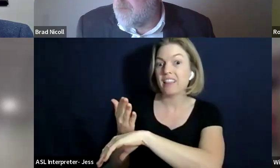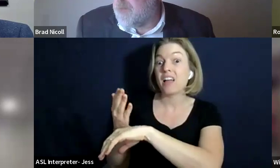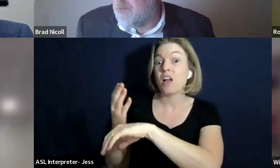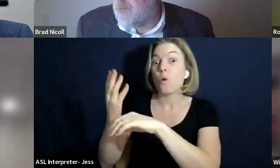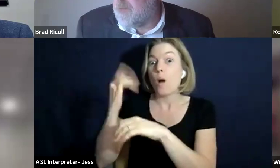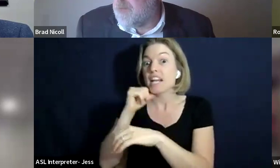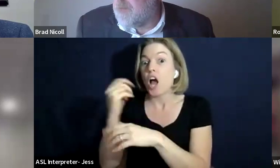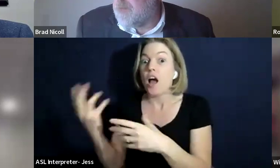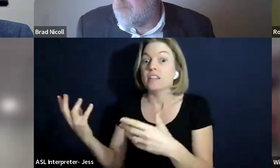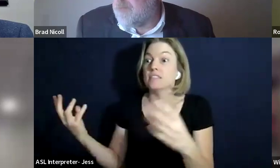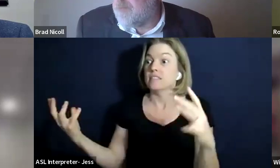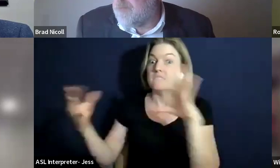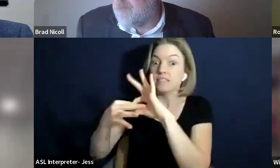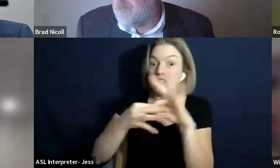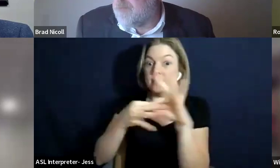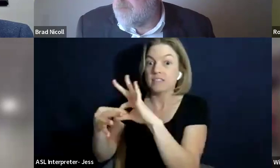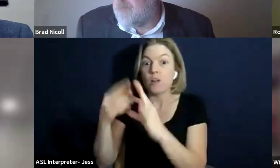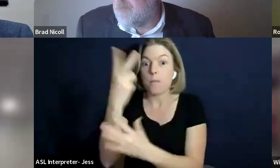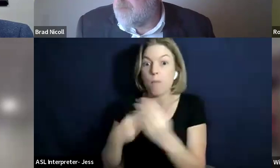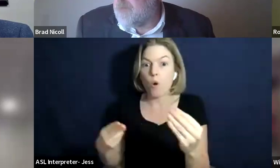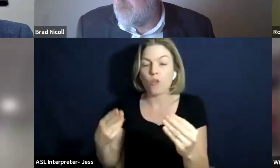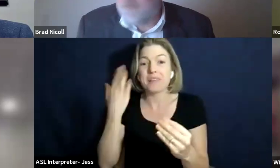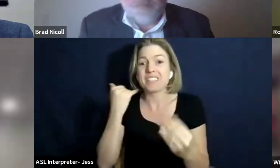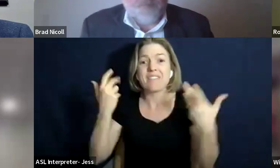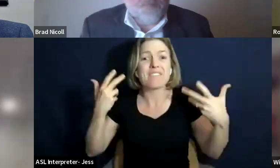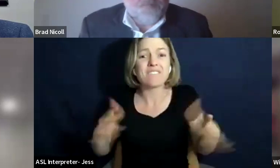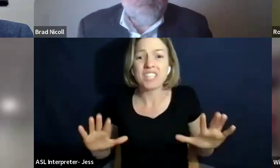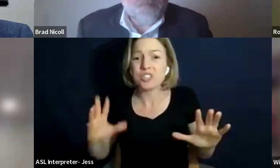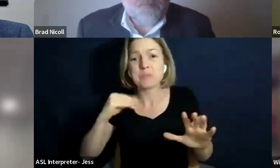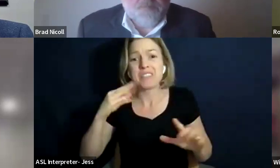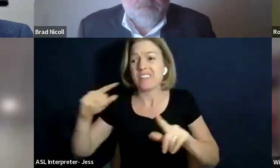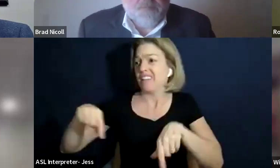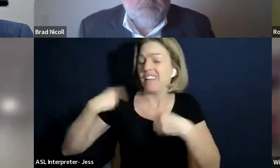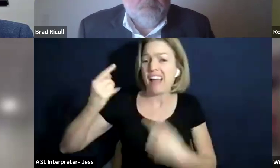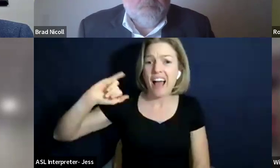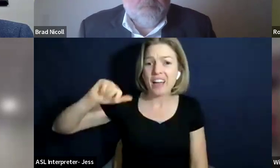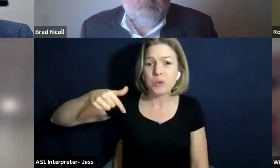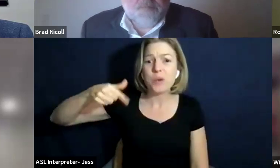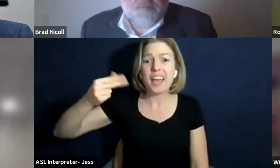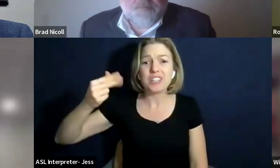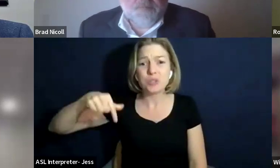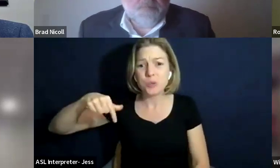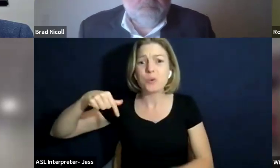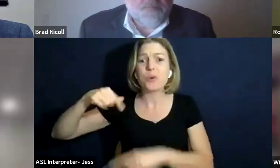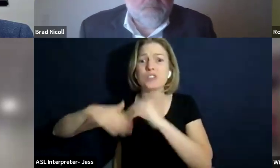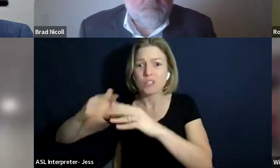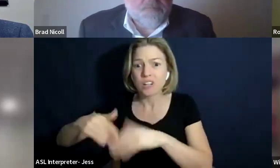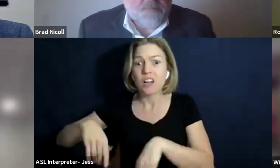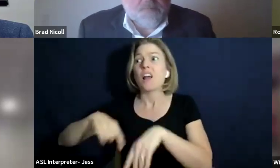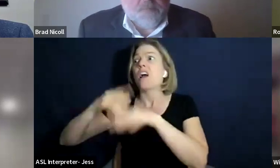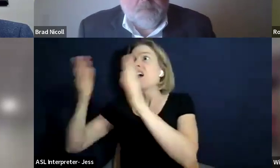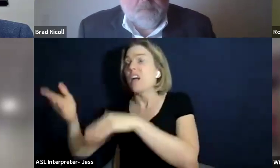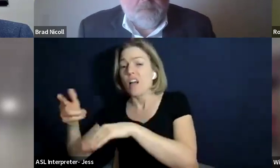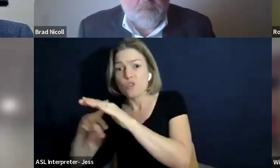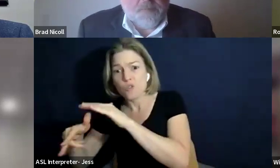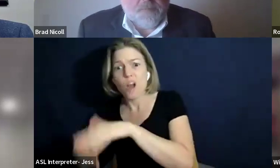We've just lived through all this IQHQ construction, and then the bridge, and then your project, and then the garage.